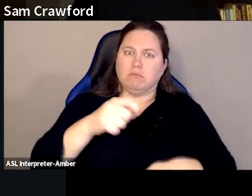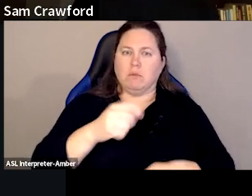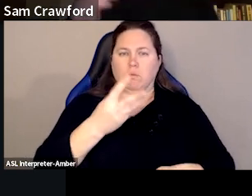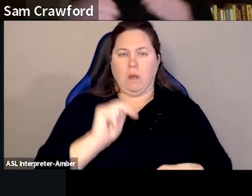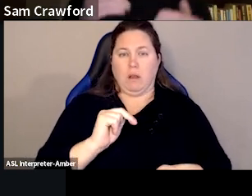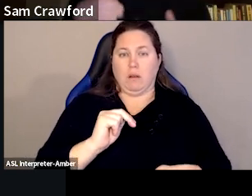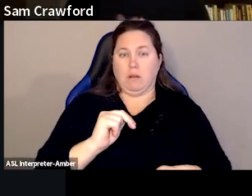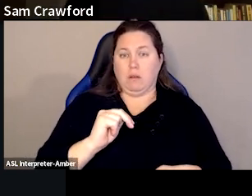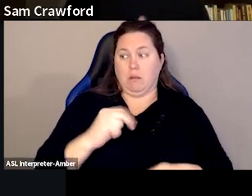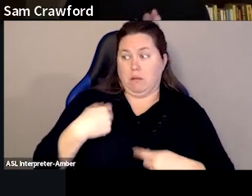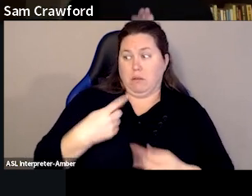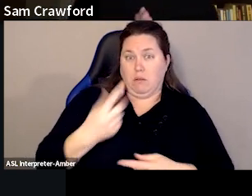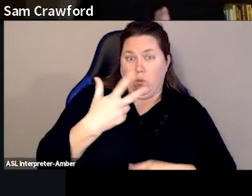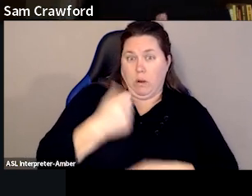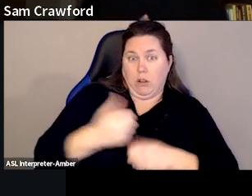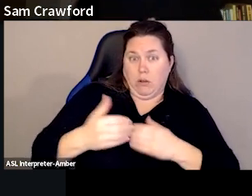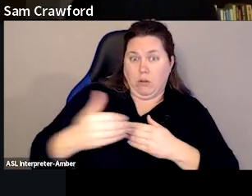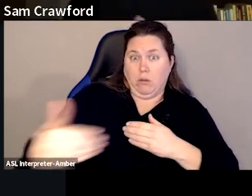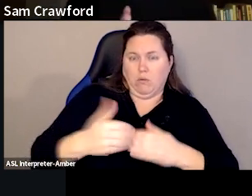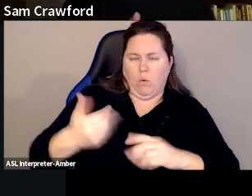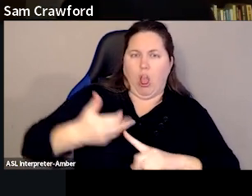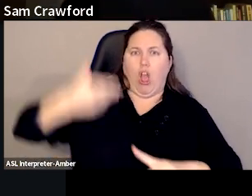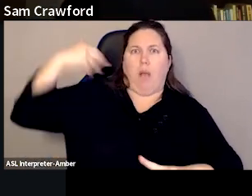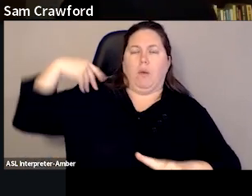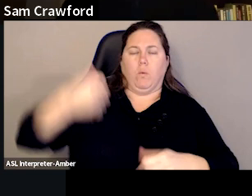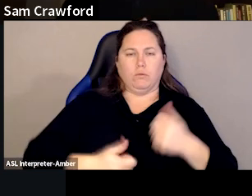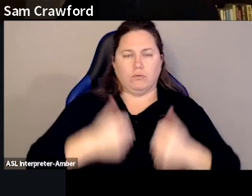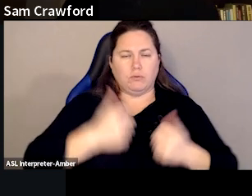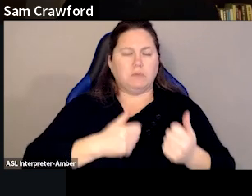Again, I'll give us 10, 15 seconds and we'll see how this one goes.